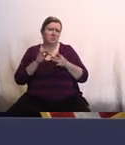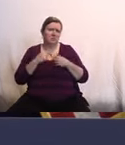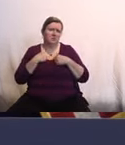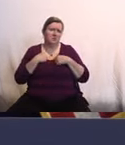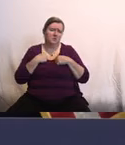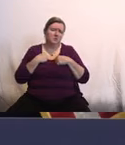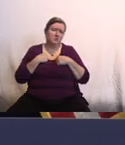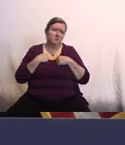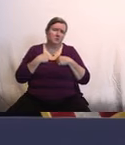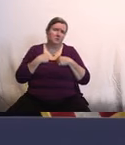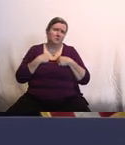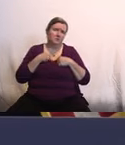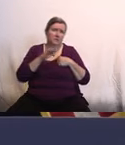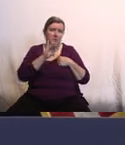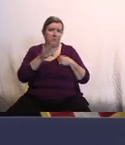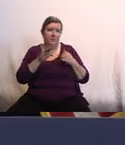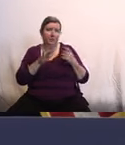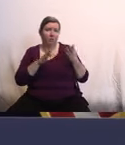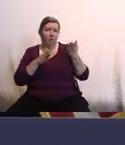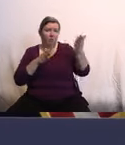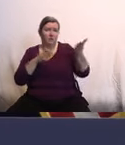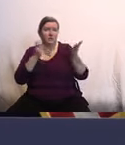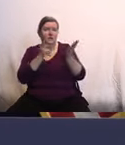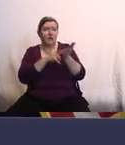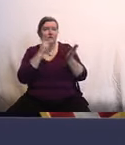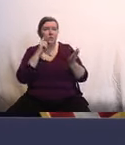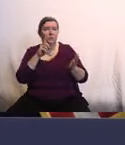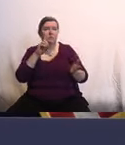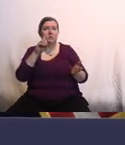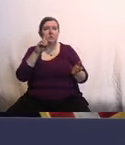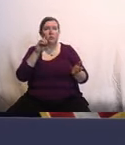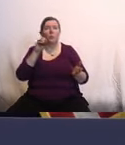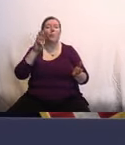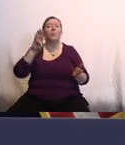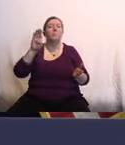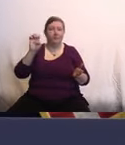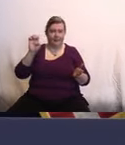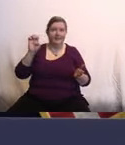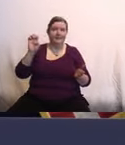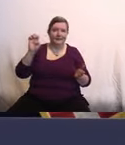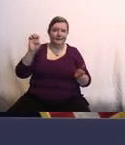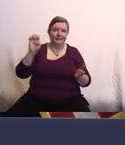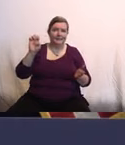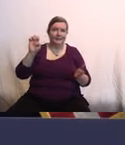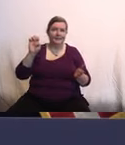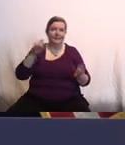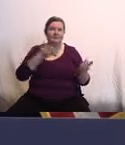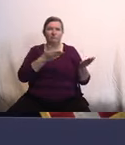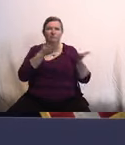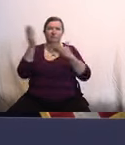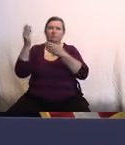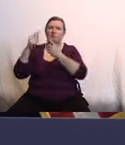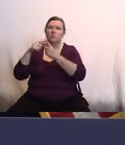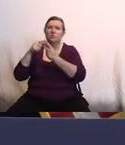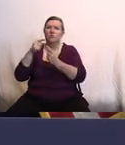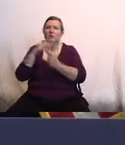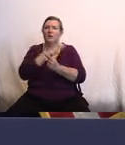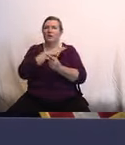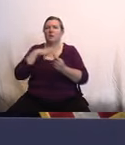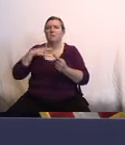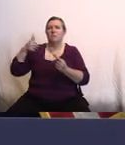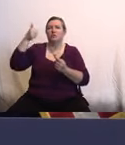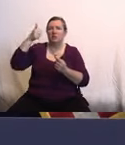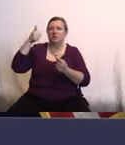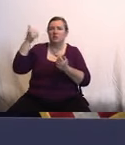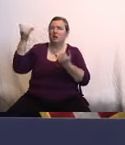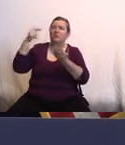that I signed for Dobie to go through that study, and under Commissioner Marlene Caridi, they will do just that.